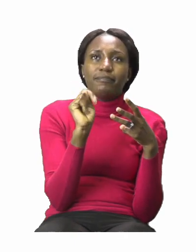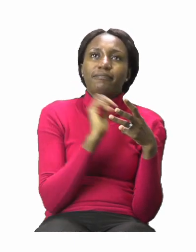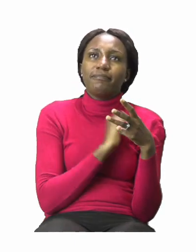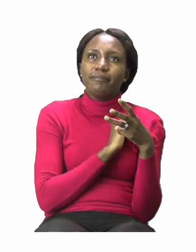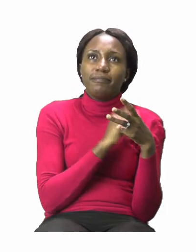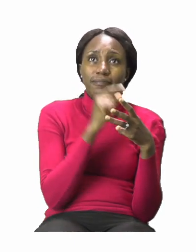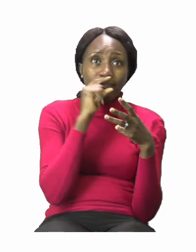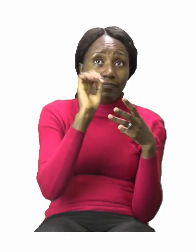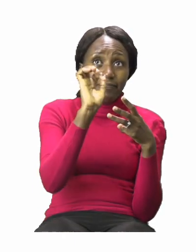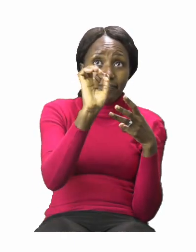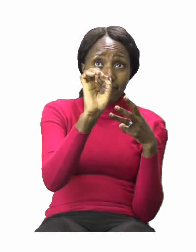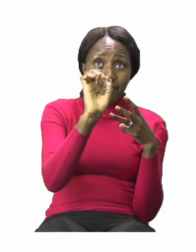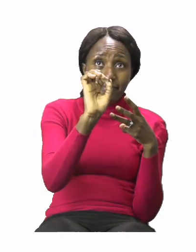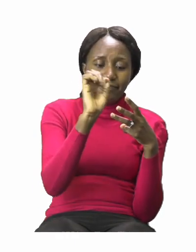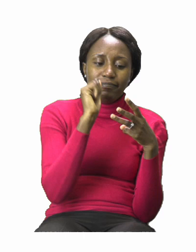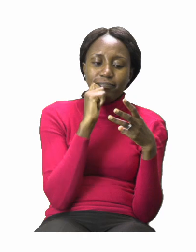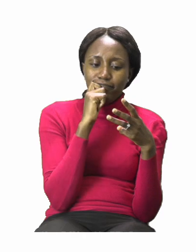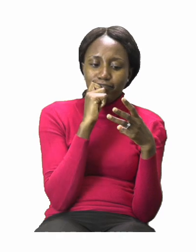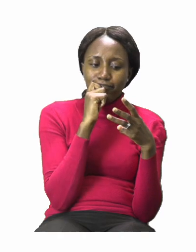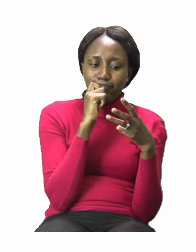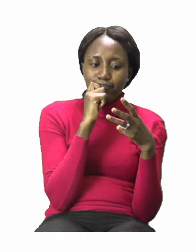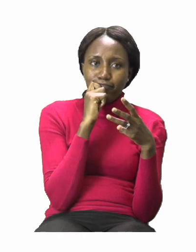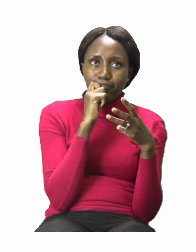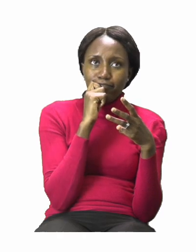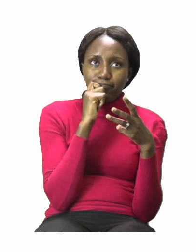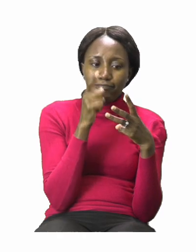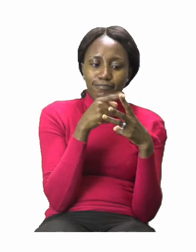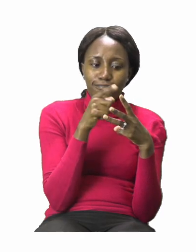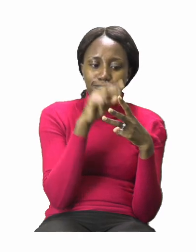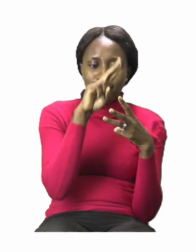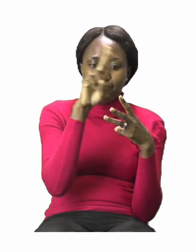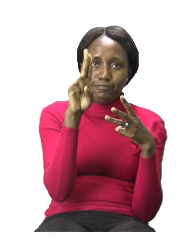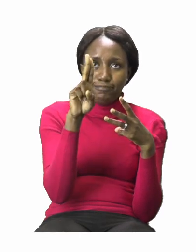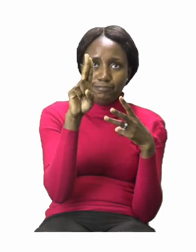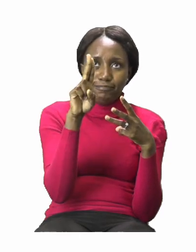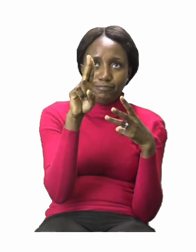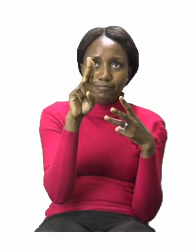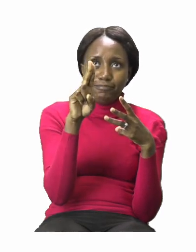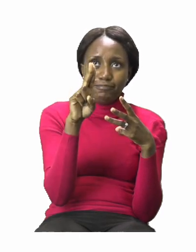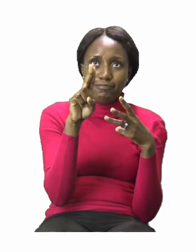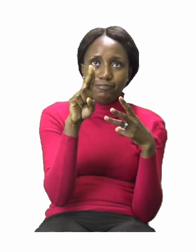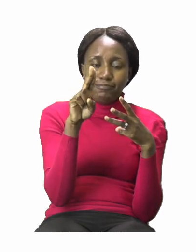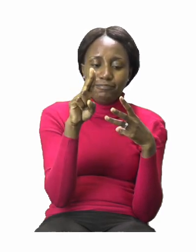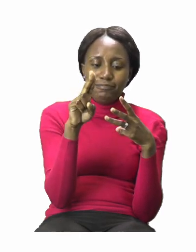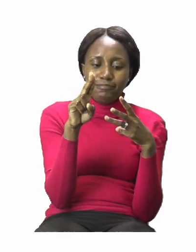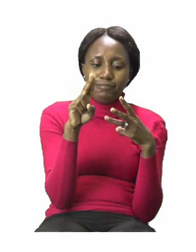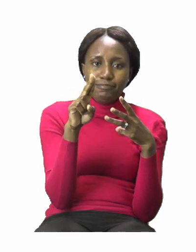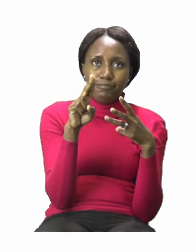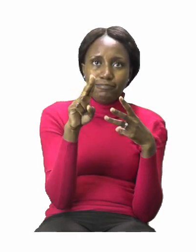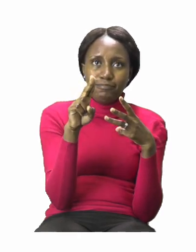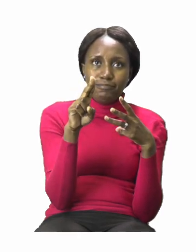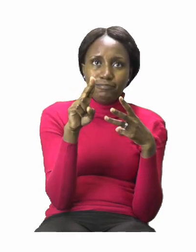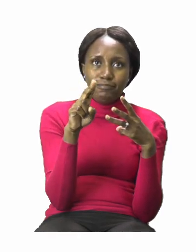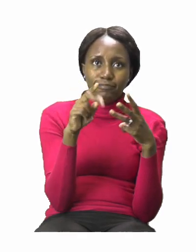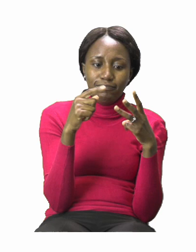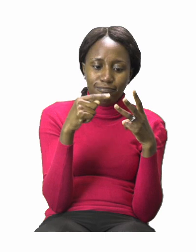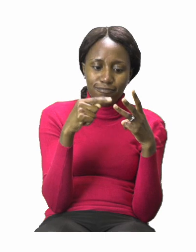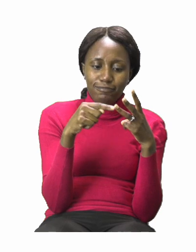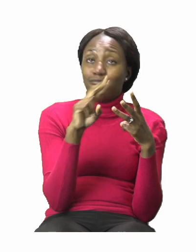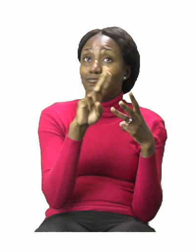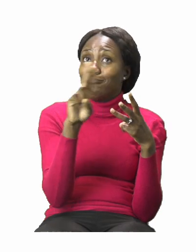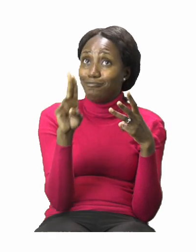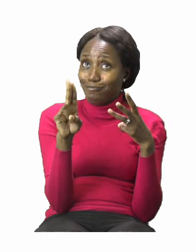Hein. So we have Hans, and then we have